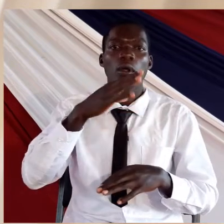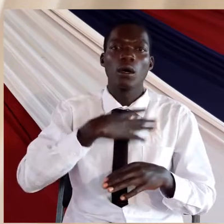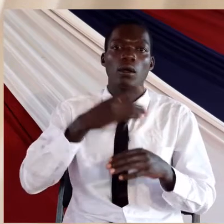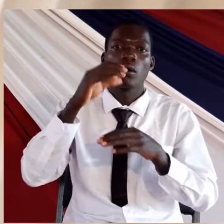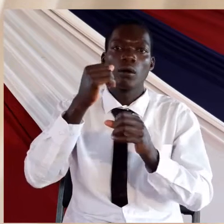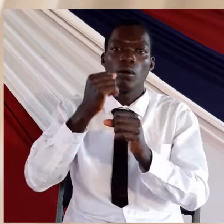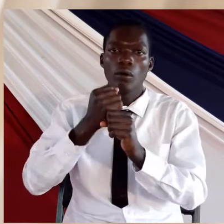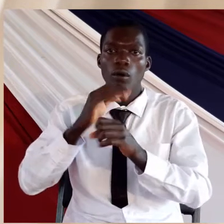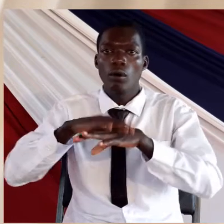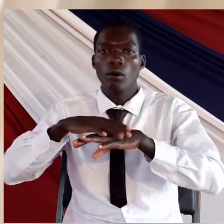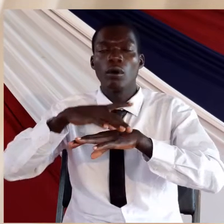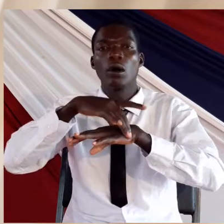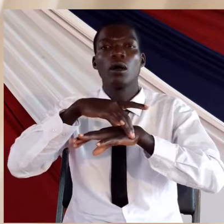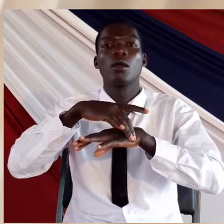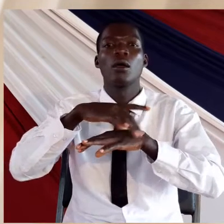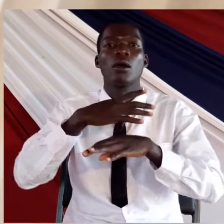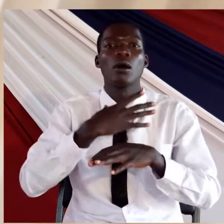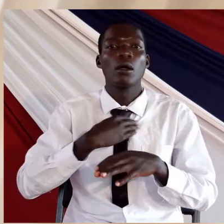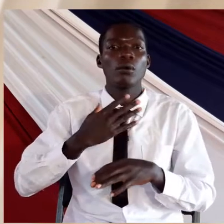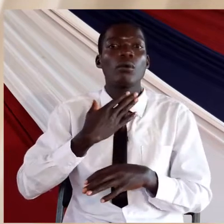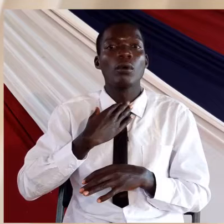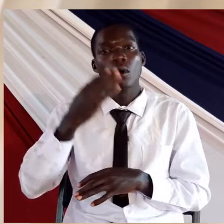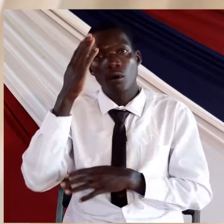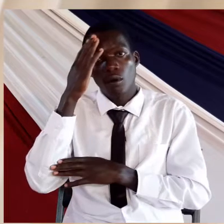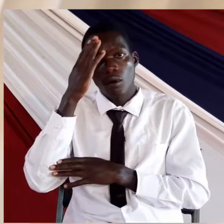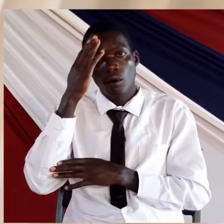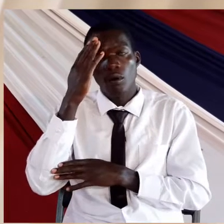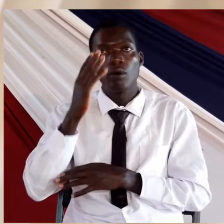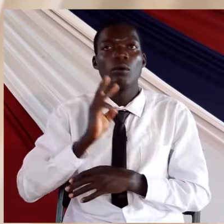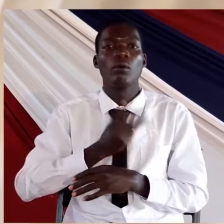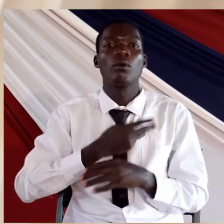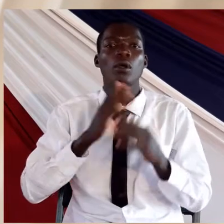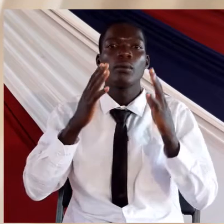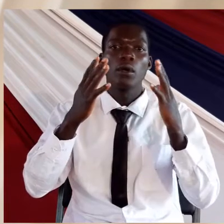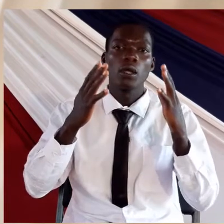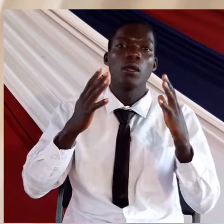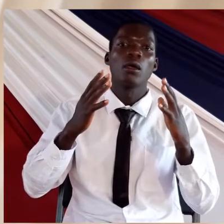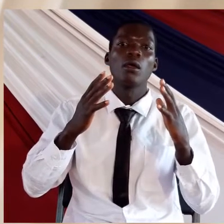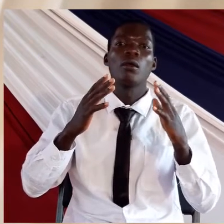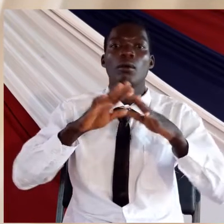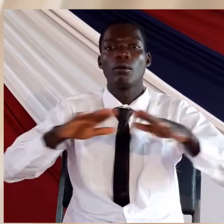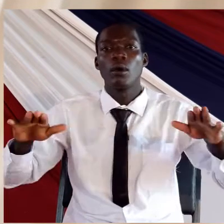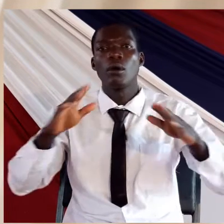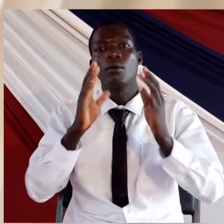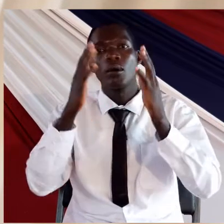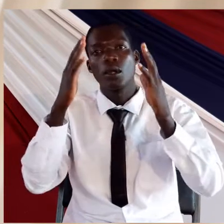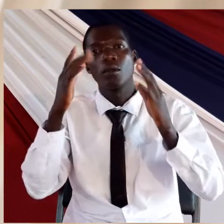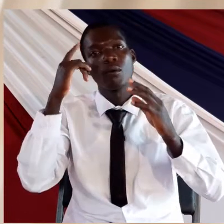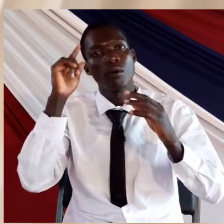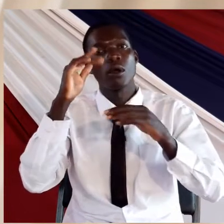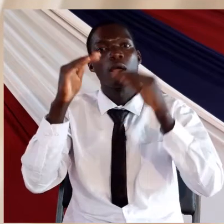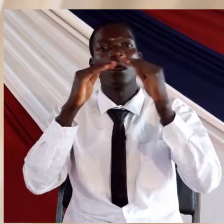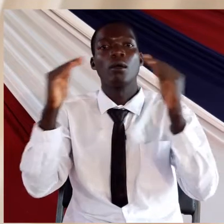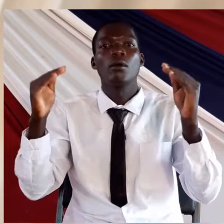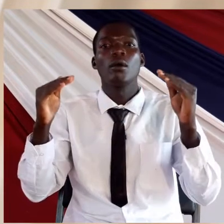art, yes, and you'd want to know who did it. Yes. So you appreciate nature, you, mm-hmm, appreciate the firmament, you appreciate the heavens. Yes.